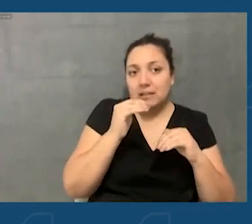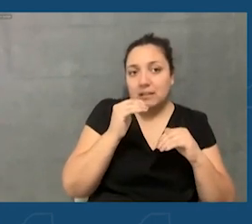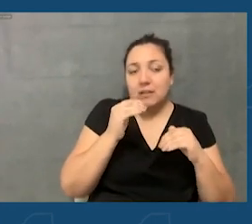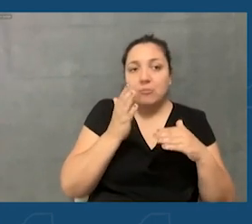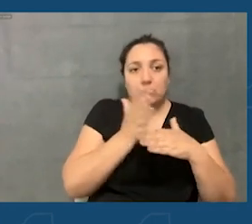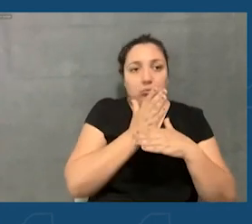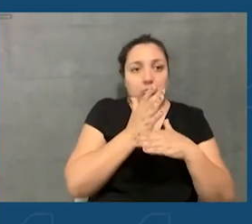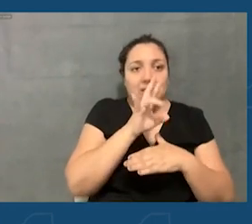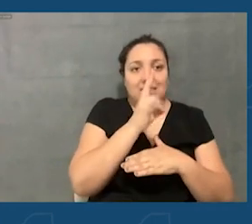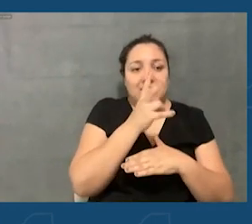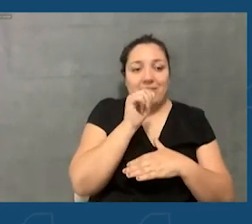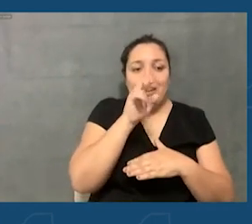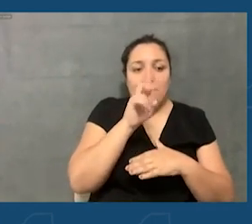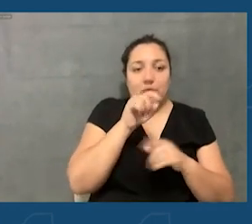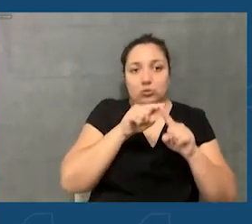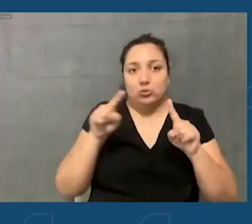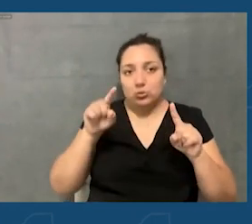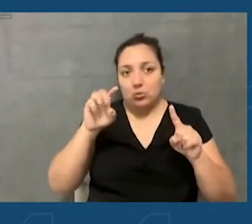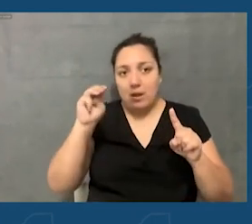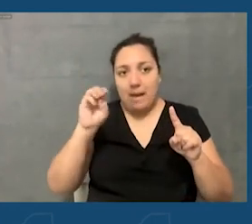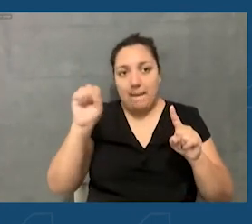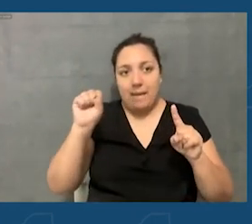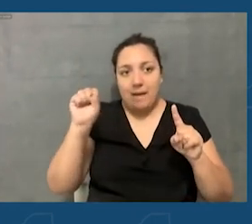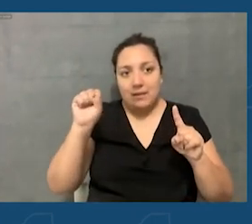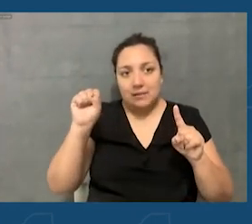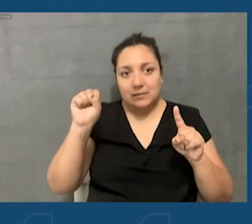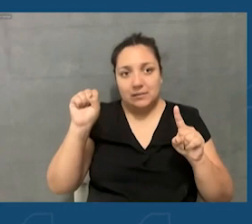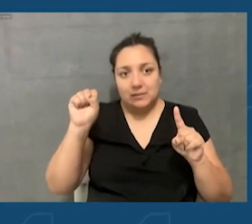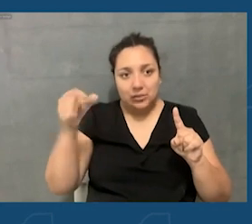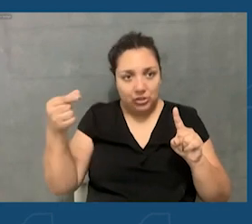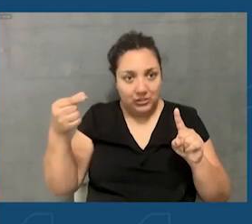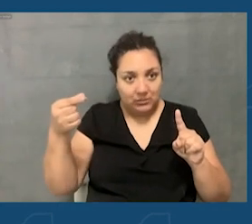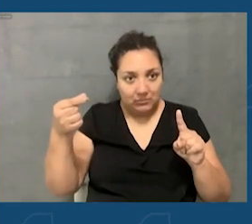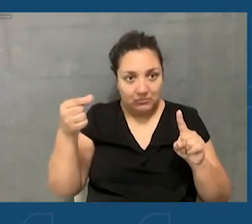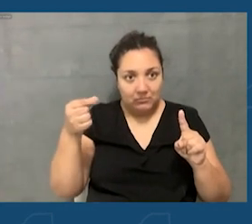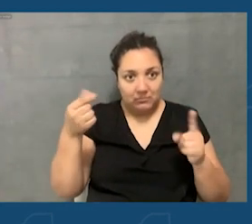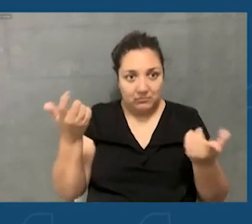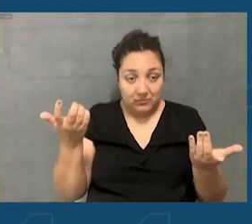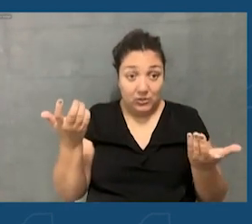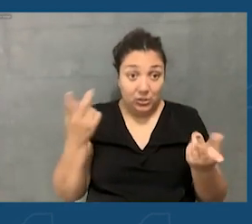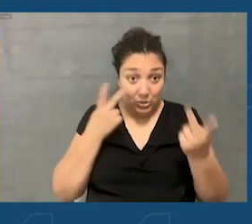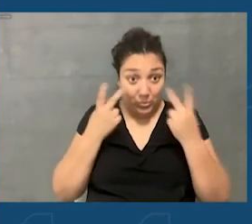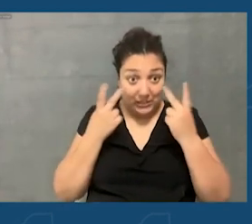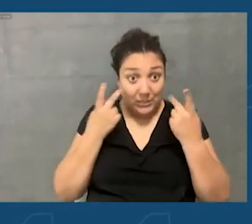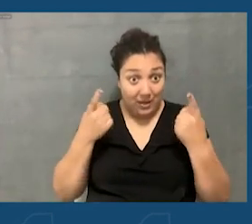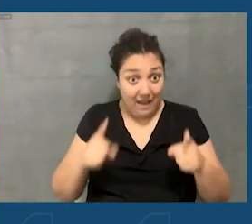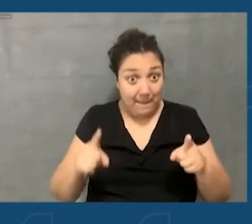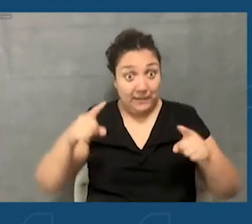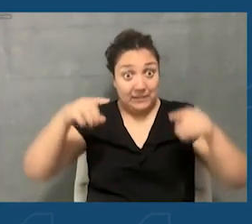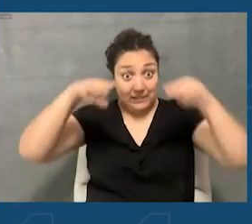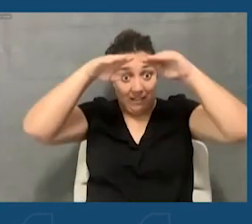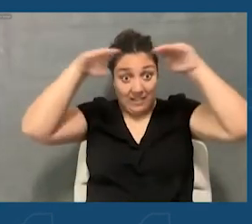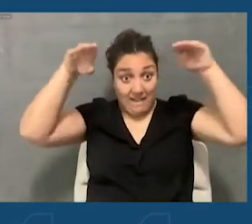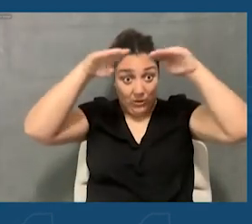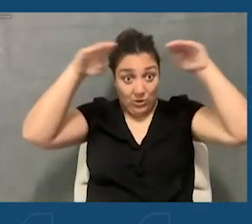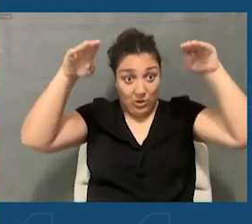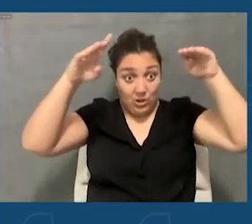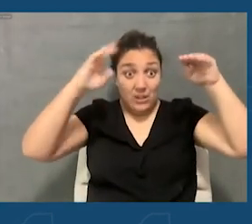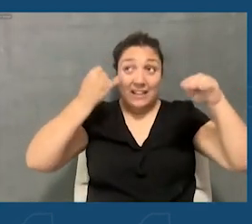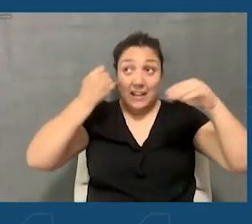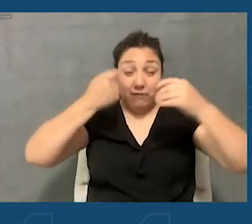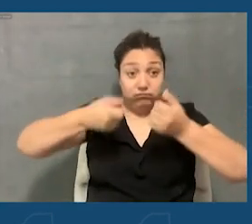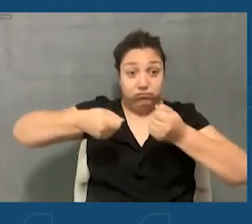the area that you can, by removing some of the upper level, to bring light